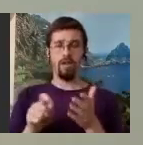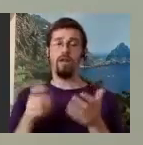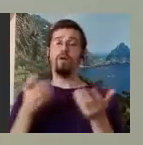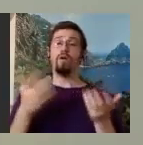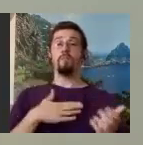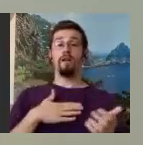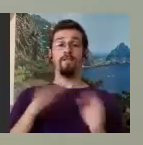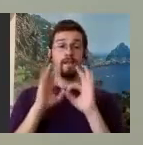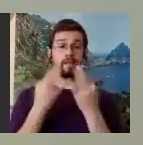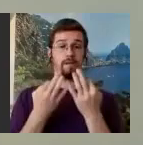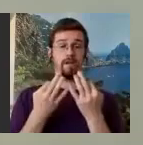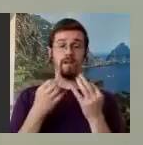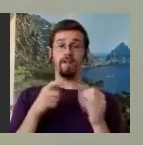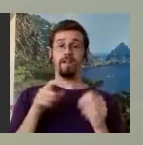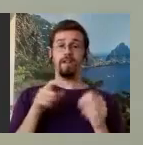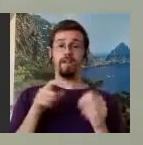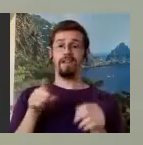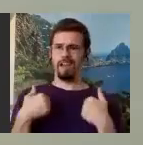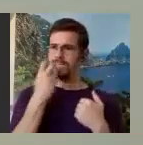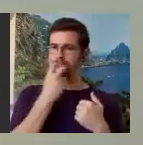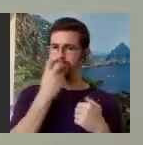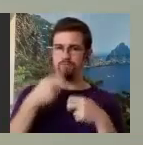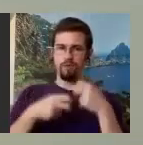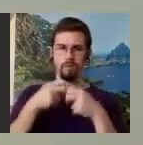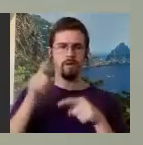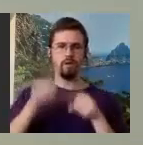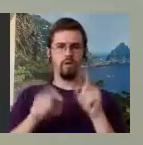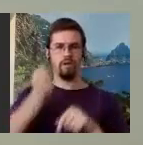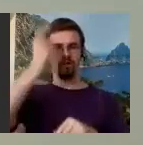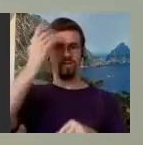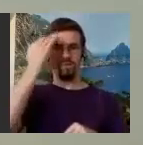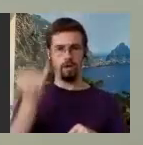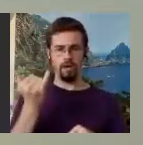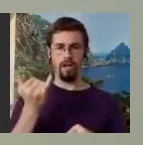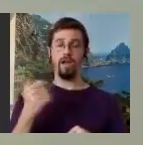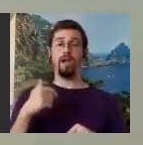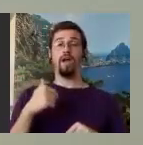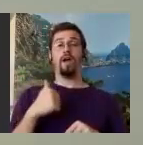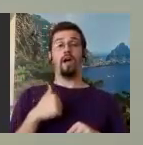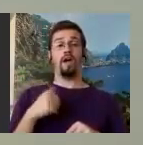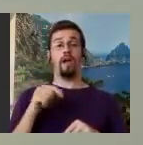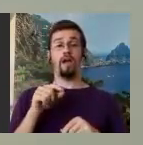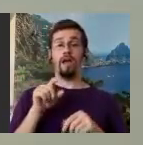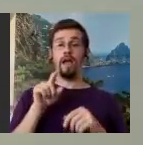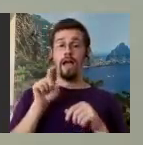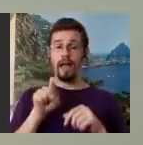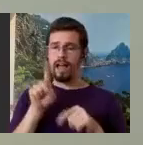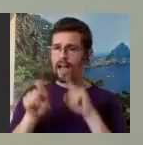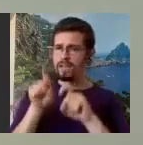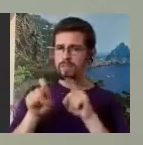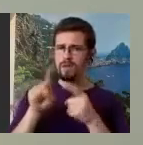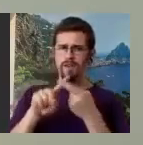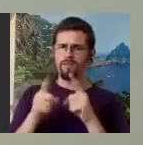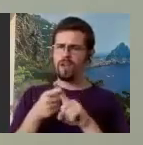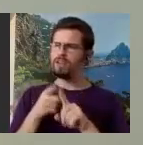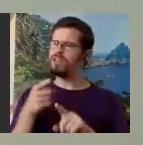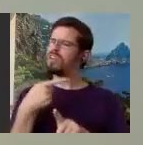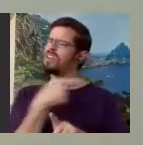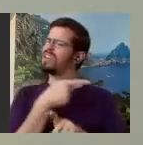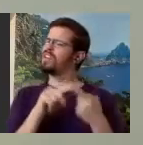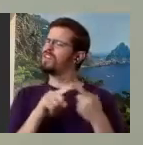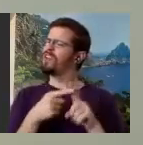doctor, aiding those in need and challenging myself to go beyond the boundaries. How did I find about sign writing? When our